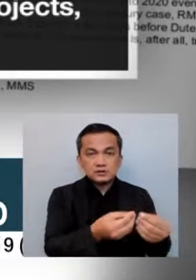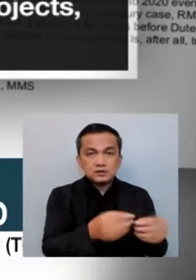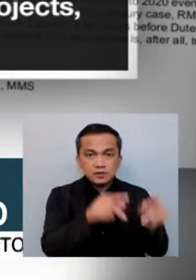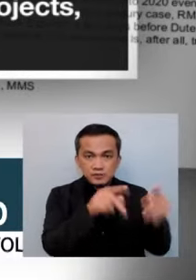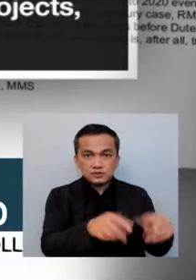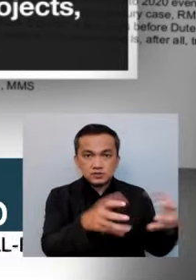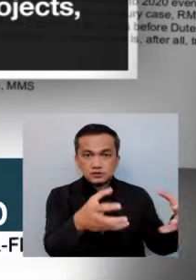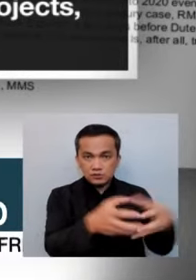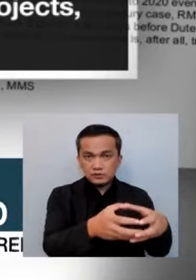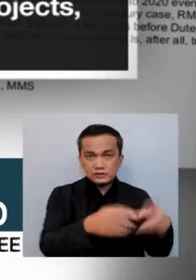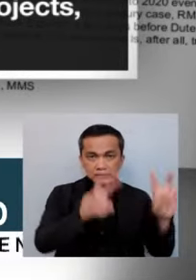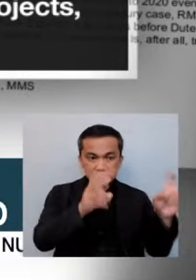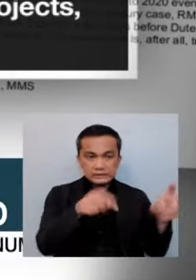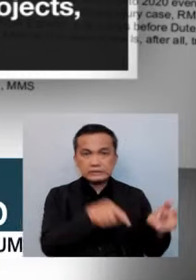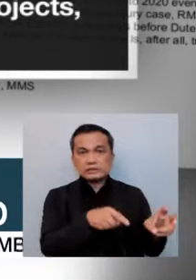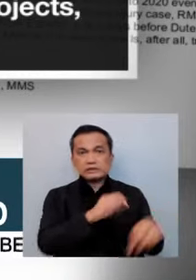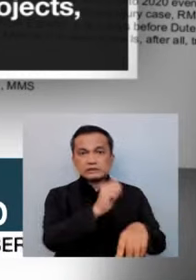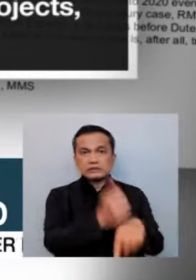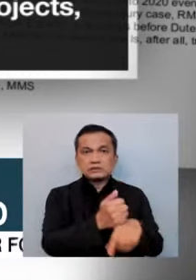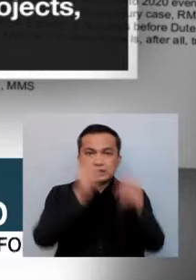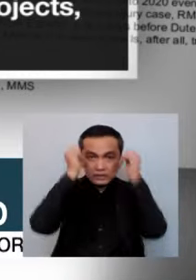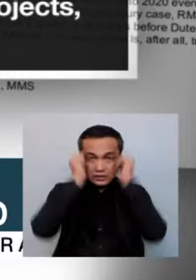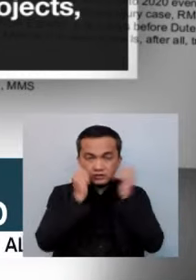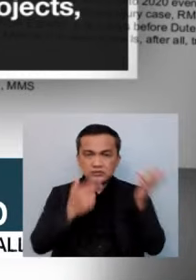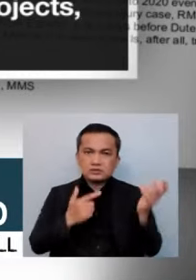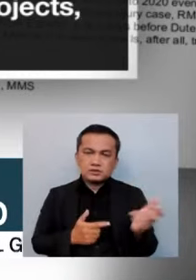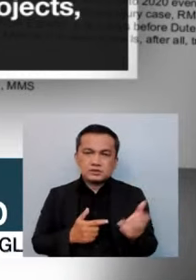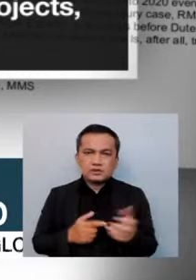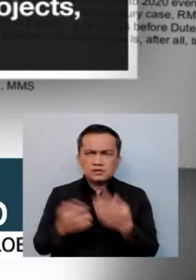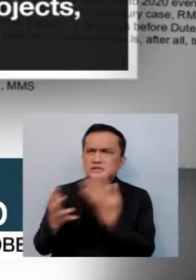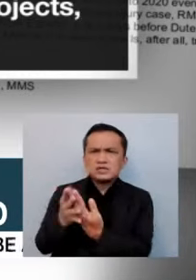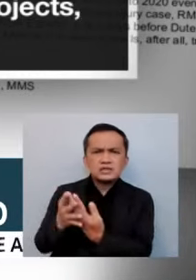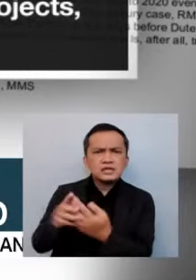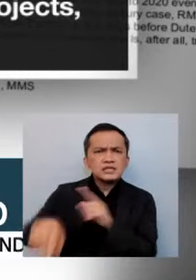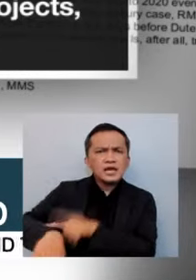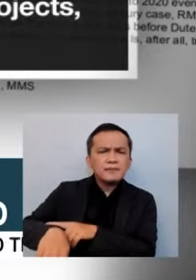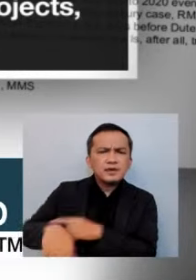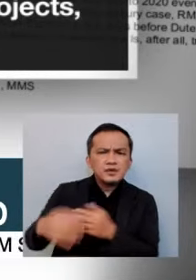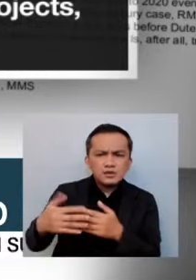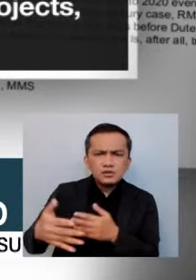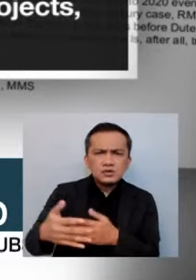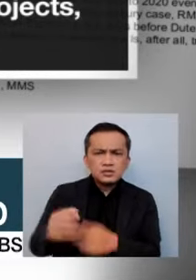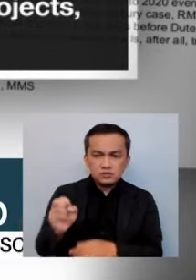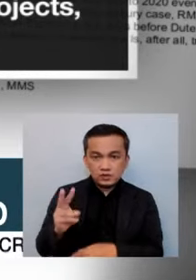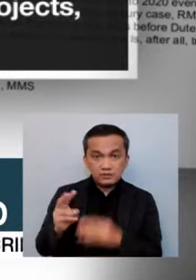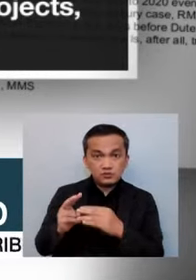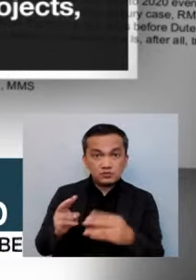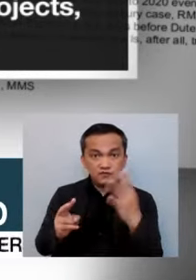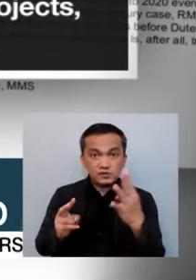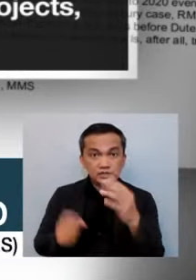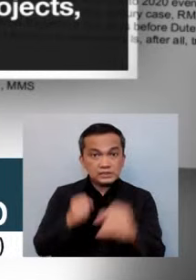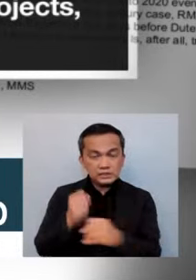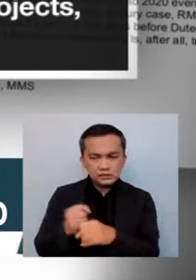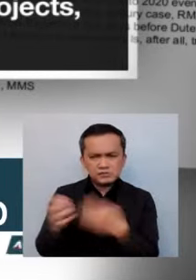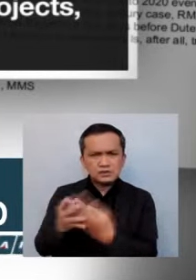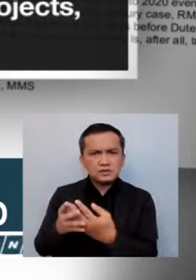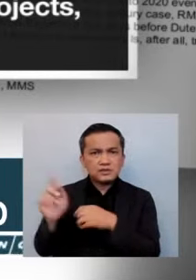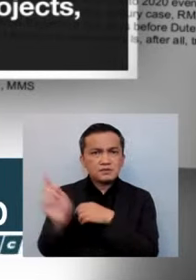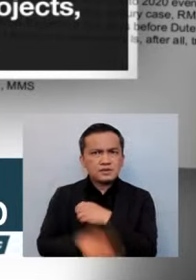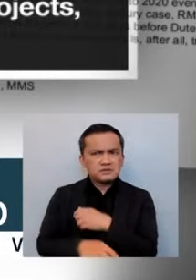groups identified or designated as terrorists, with jail time ranging from 12 years to 40 years in jail and a fine of between